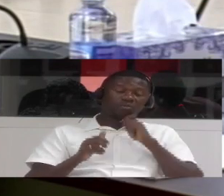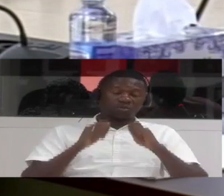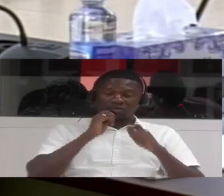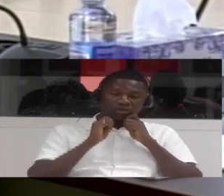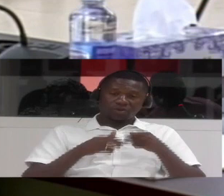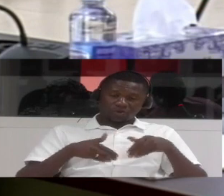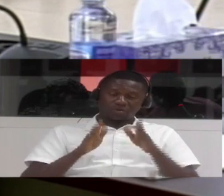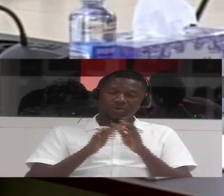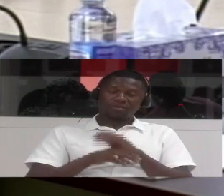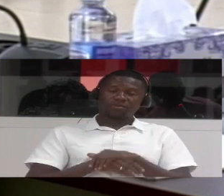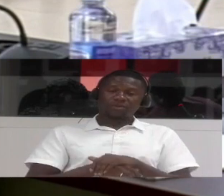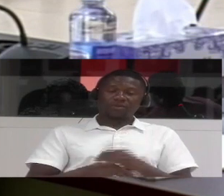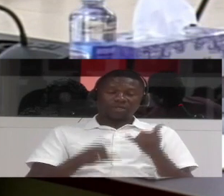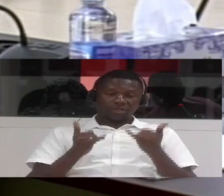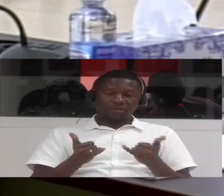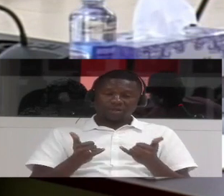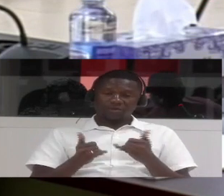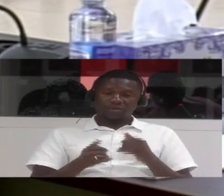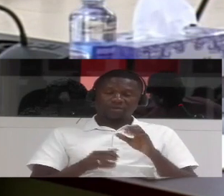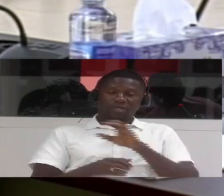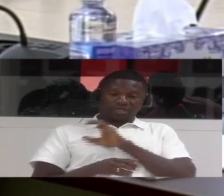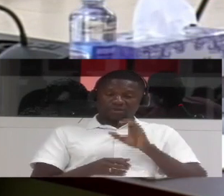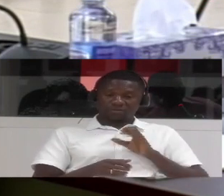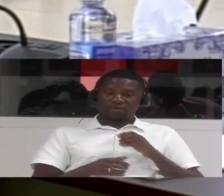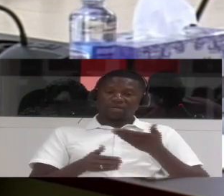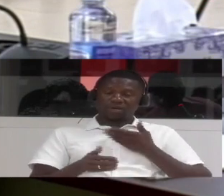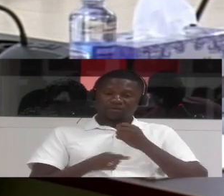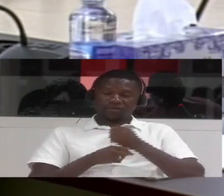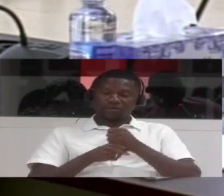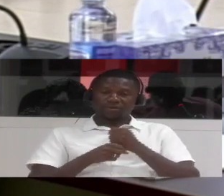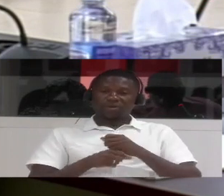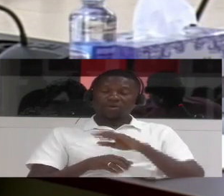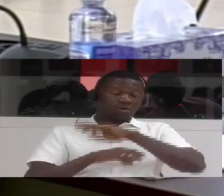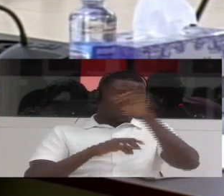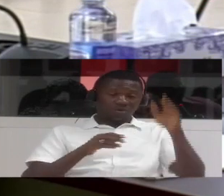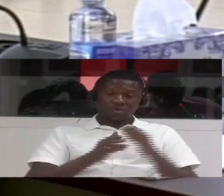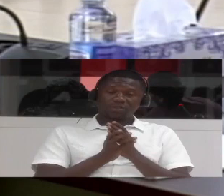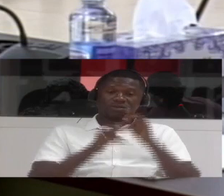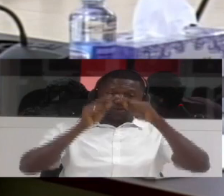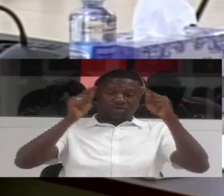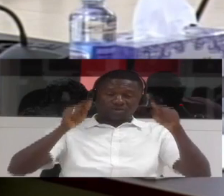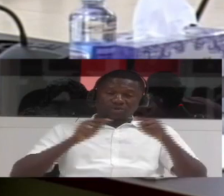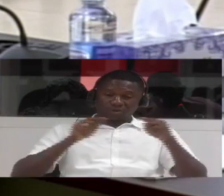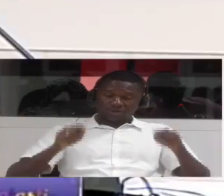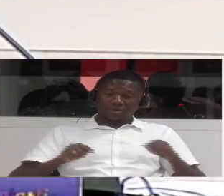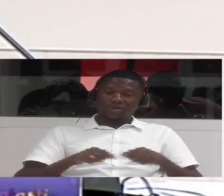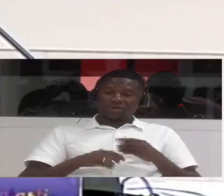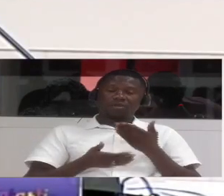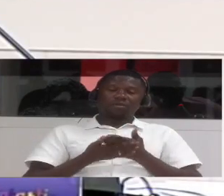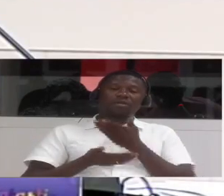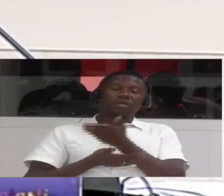So right now the council is set up and all the structures are put in place. They are just trying